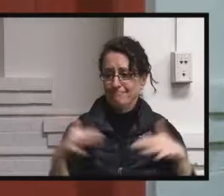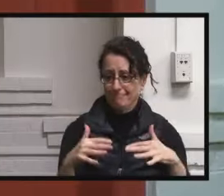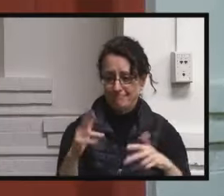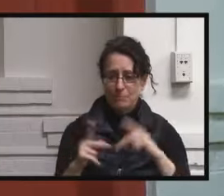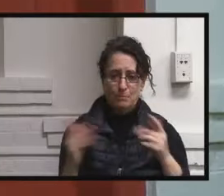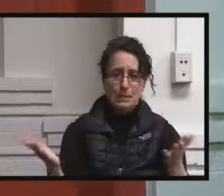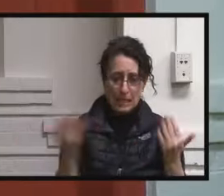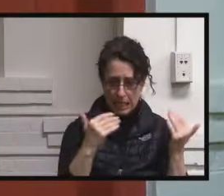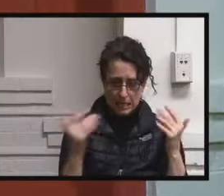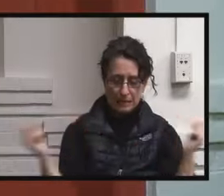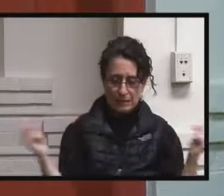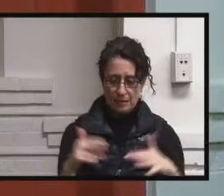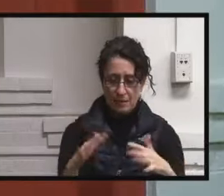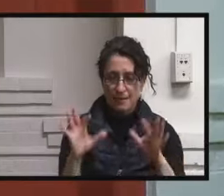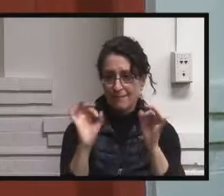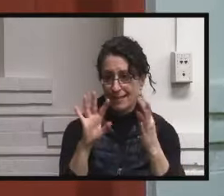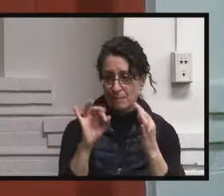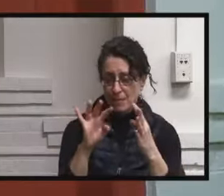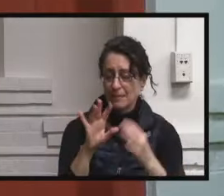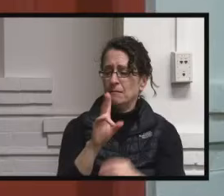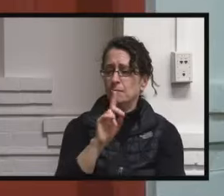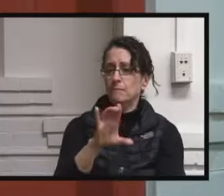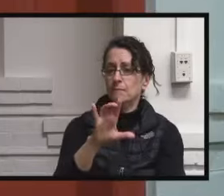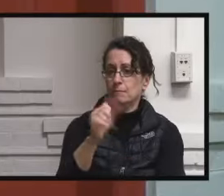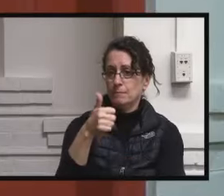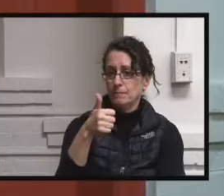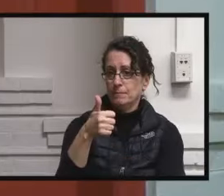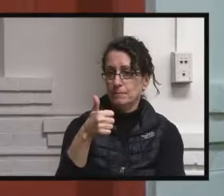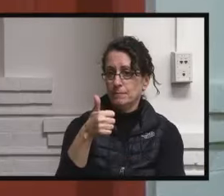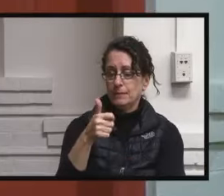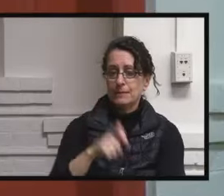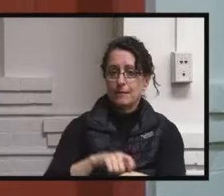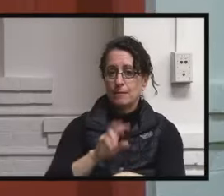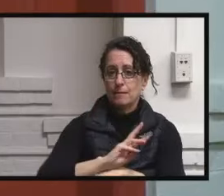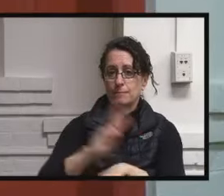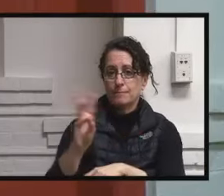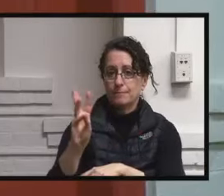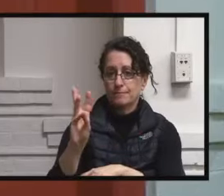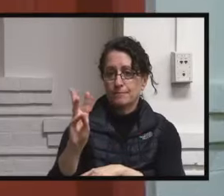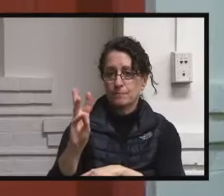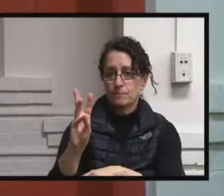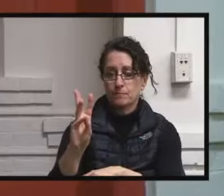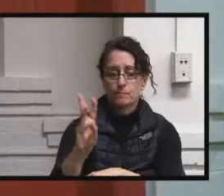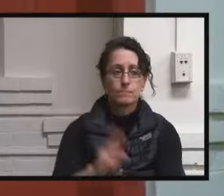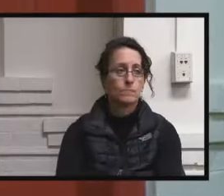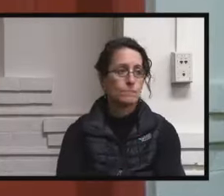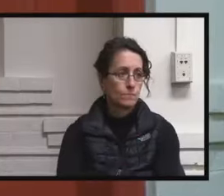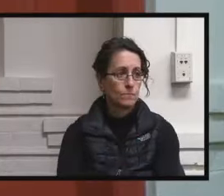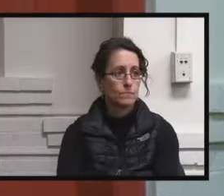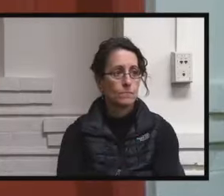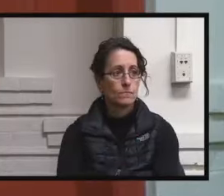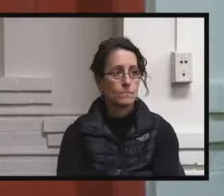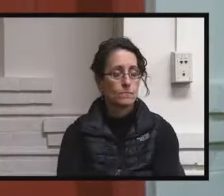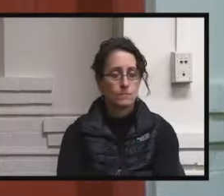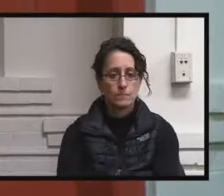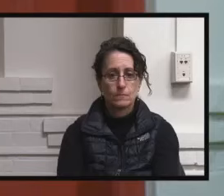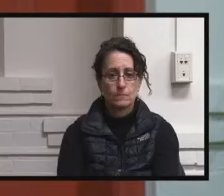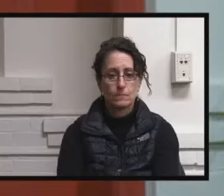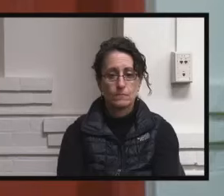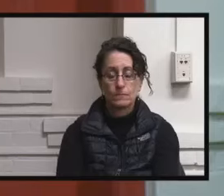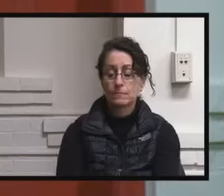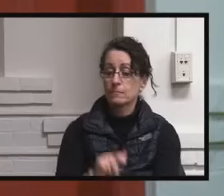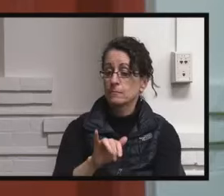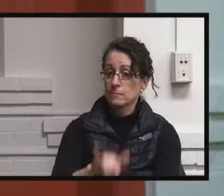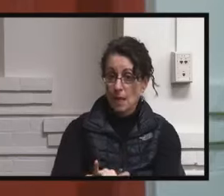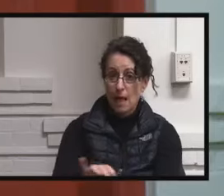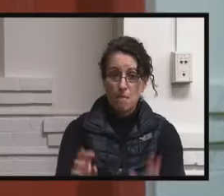date? The 10th. December 10th at 6 o'clock. And what that means is that's a meeting open